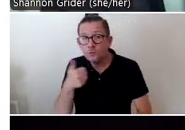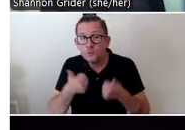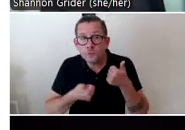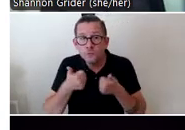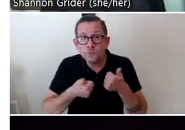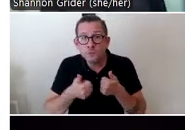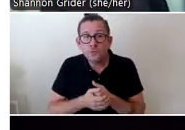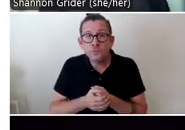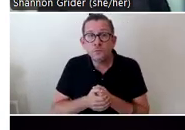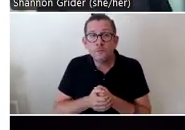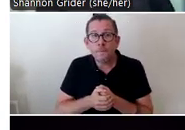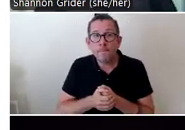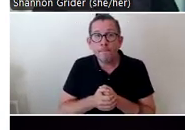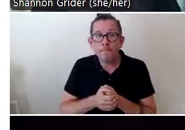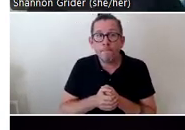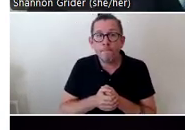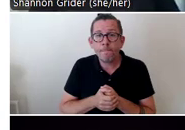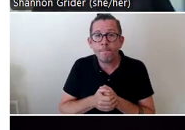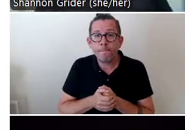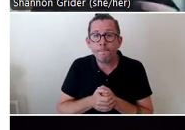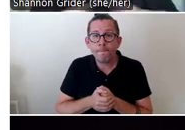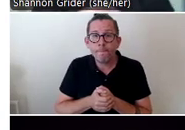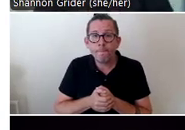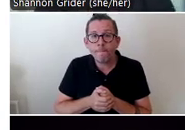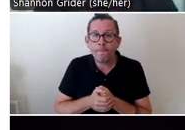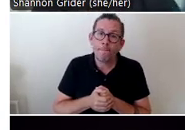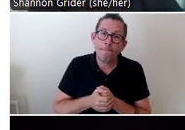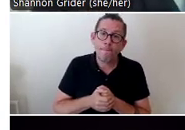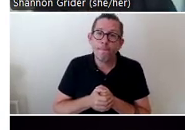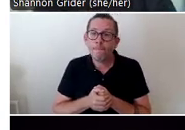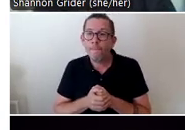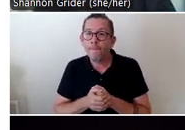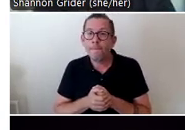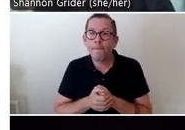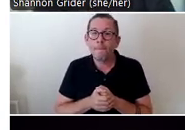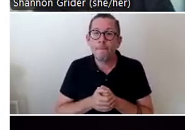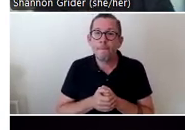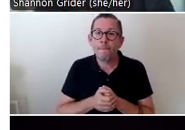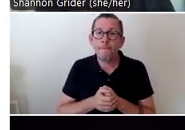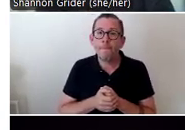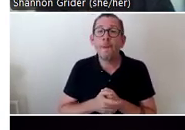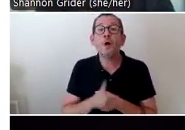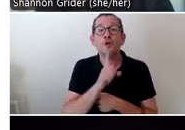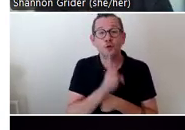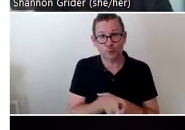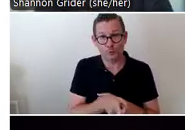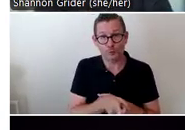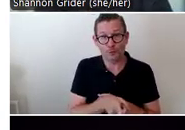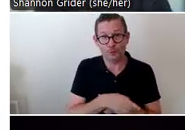Is that true or false? Interpreters always provide the best access for someone who is deaf or hard of hearing.